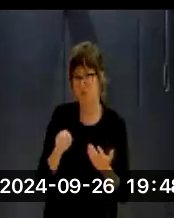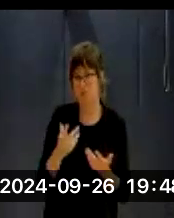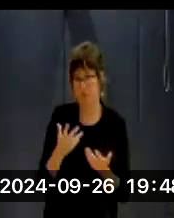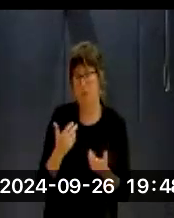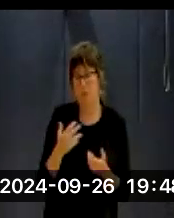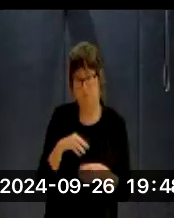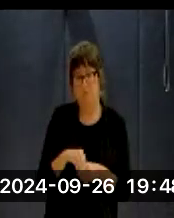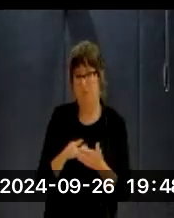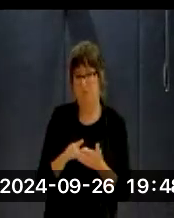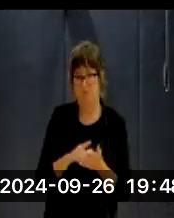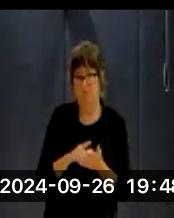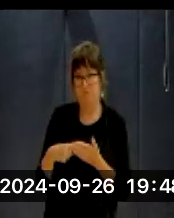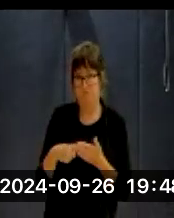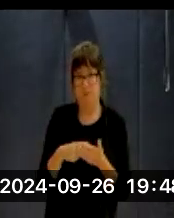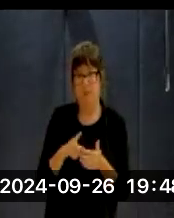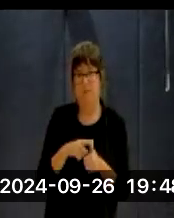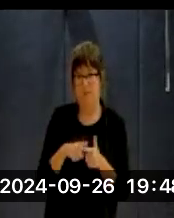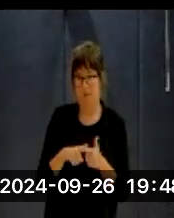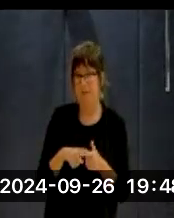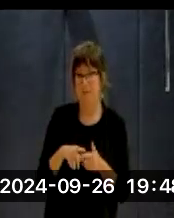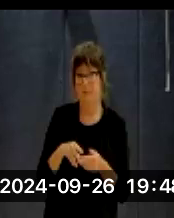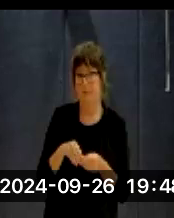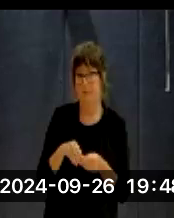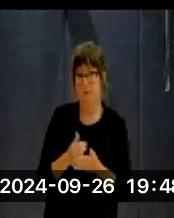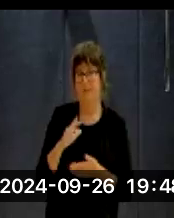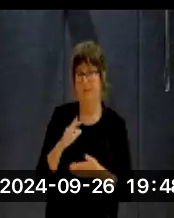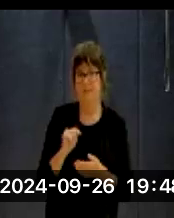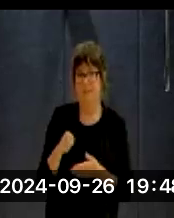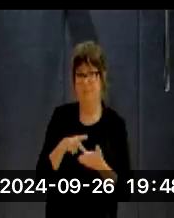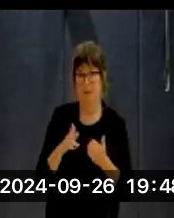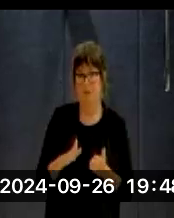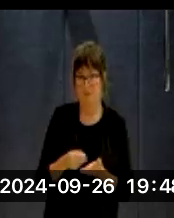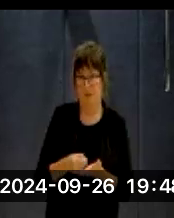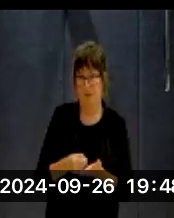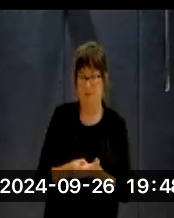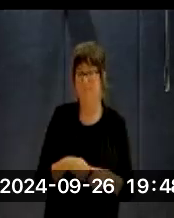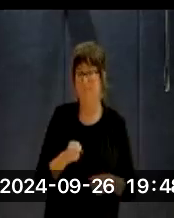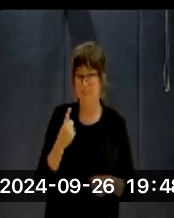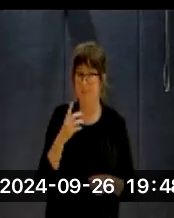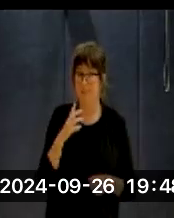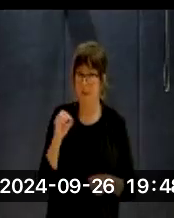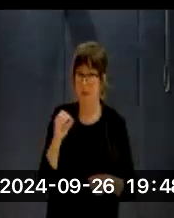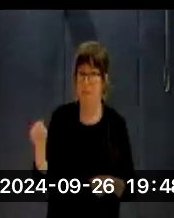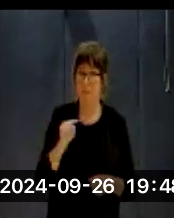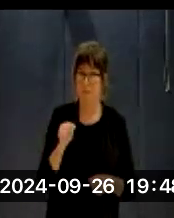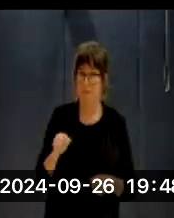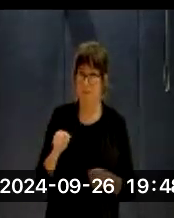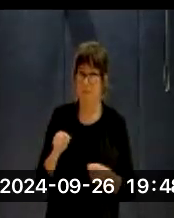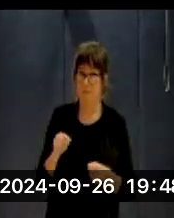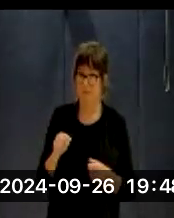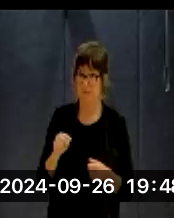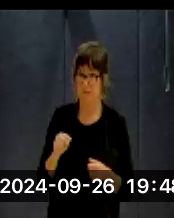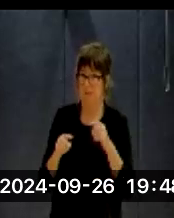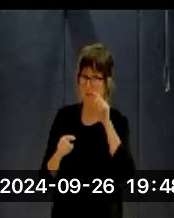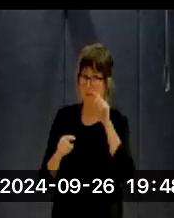get on and expand taxpayer funds, because these are litigious companies that are charging school